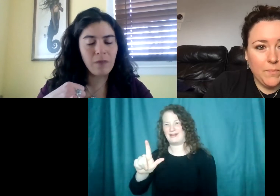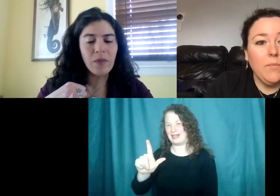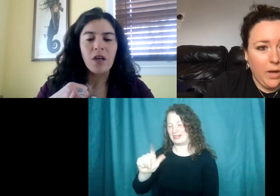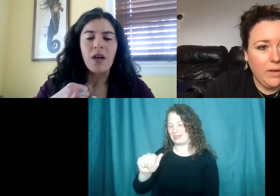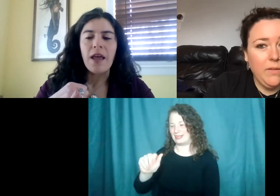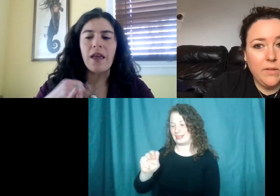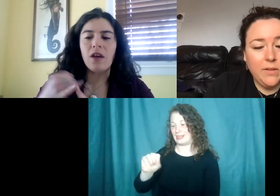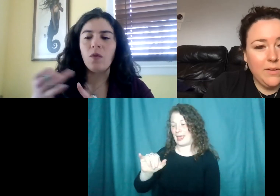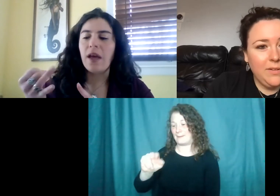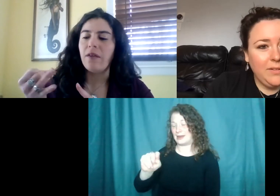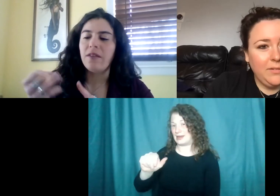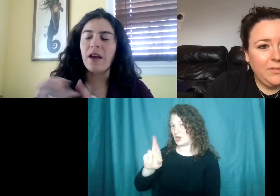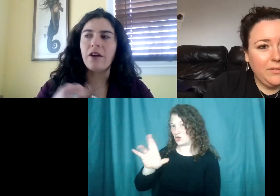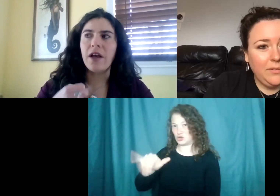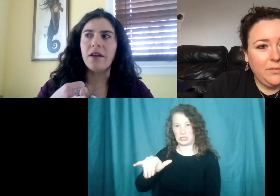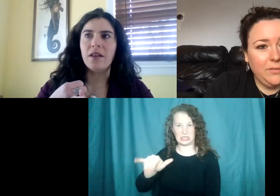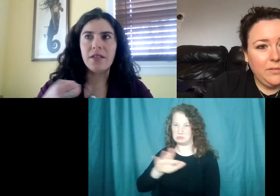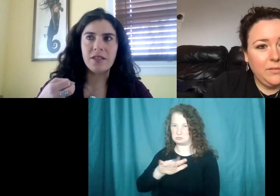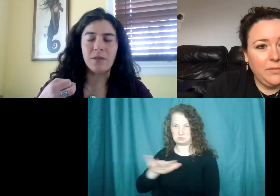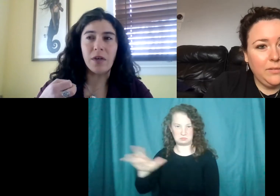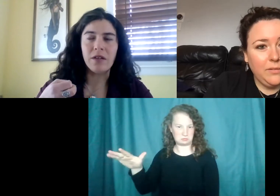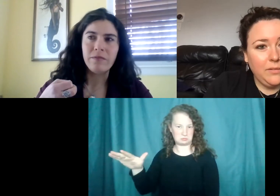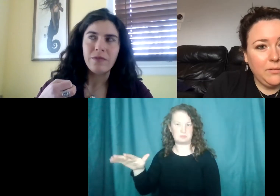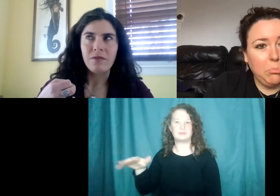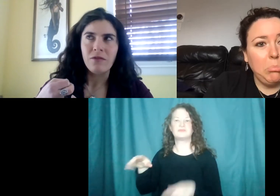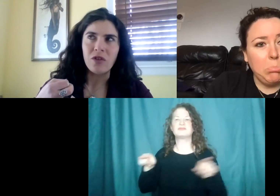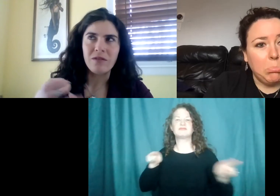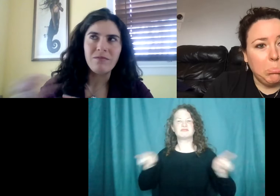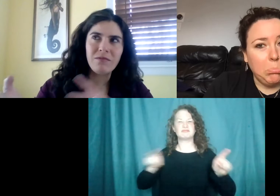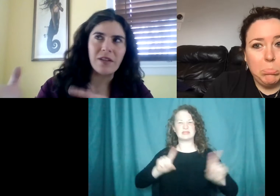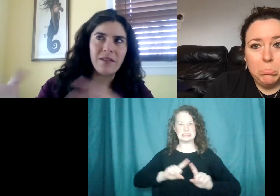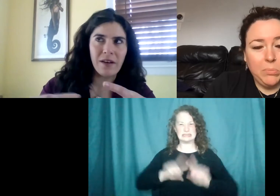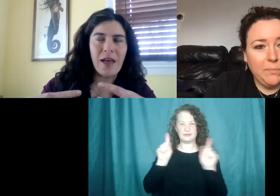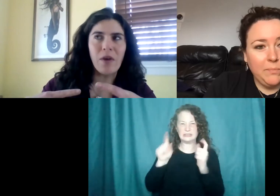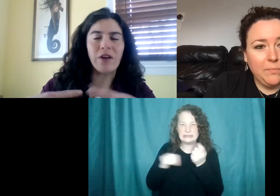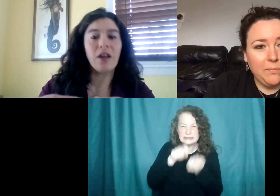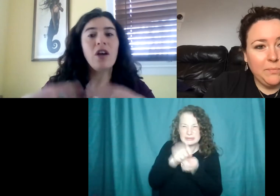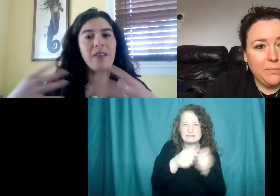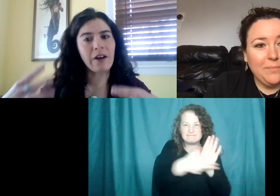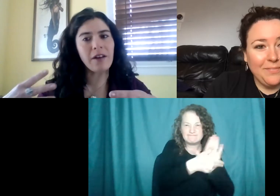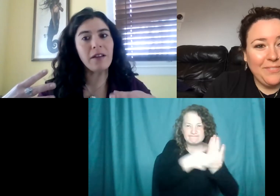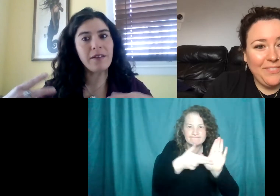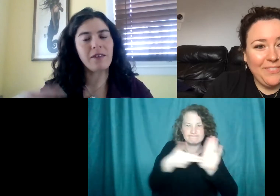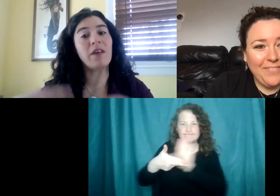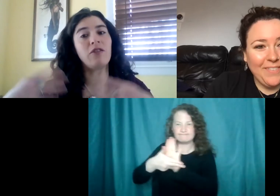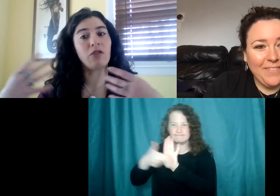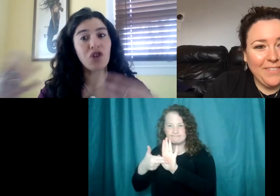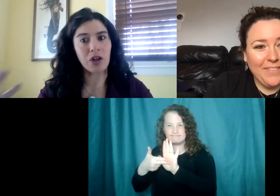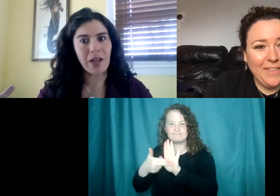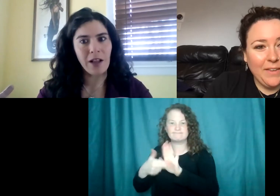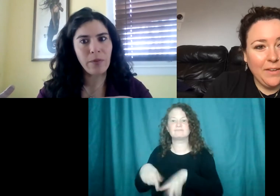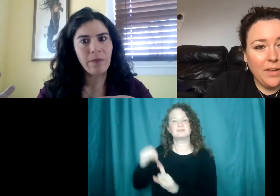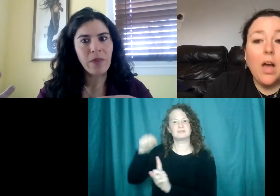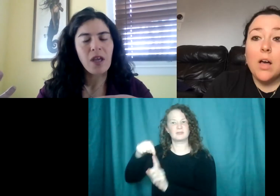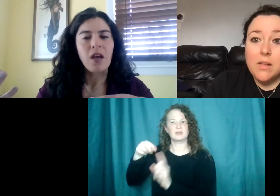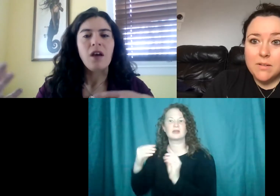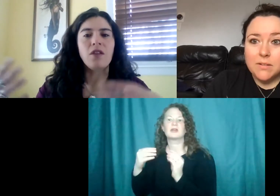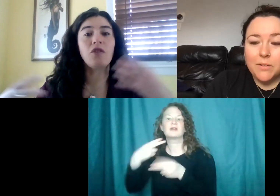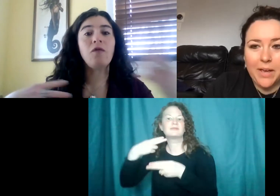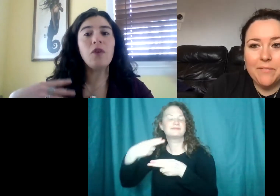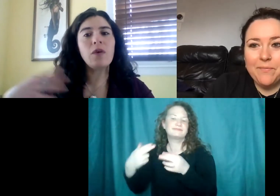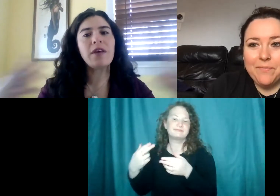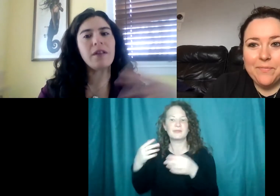digitata, and we have Saccharina latissima is in Laminaria. Saccharina latissima is your sugar kelp.